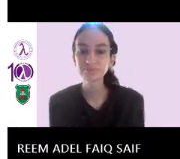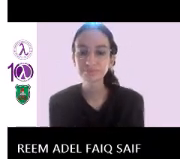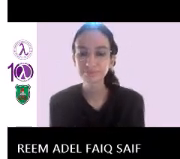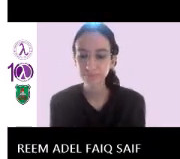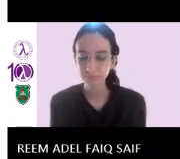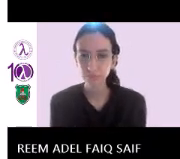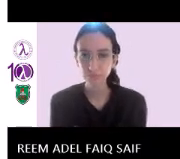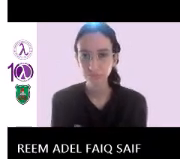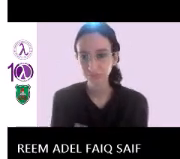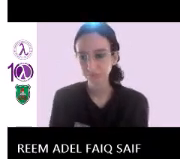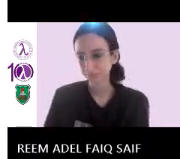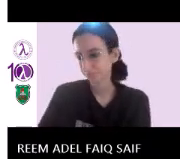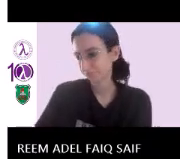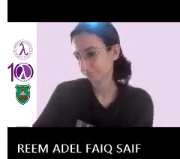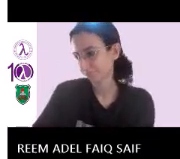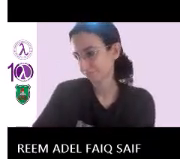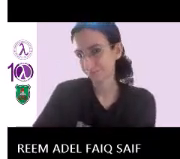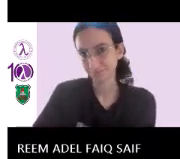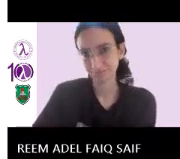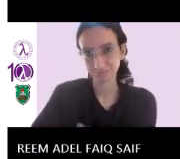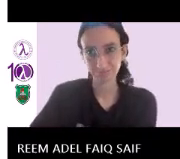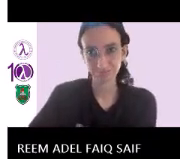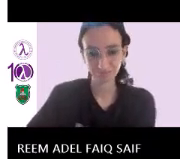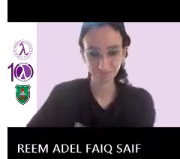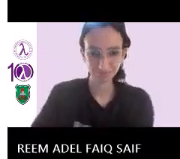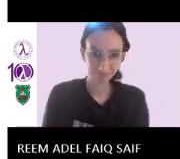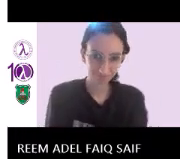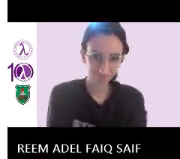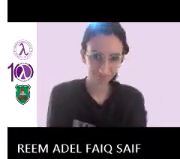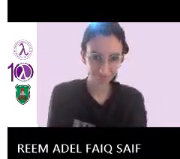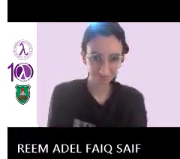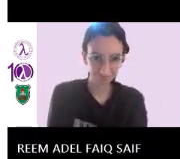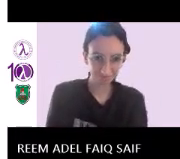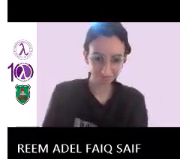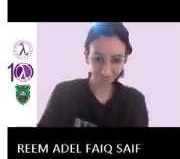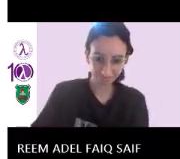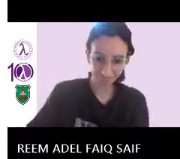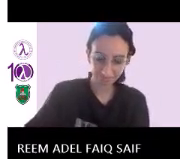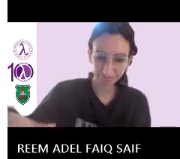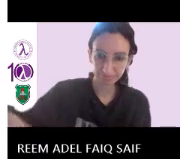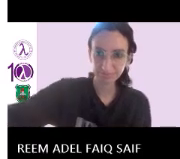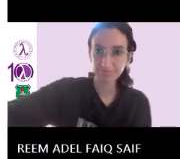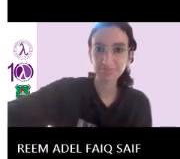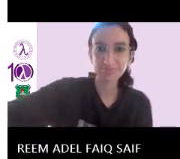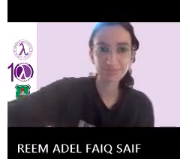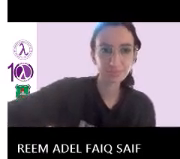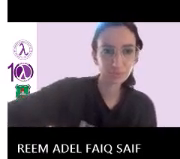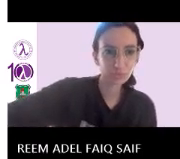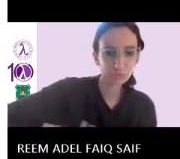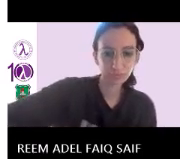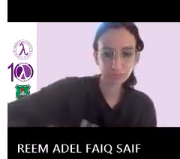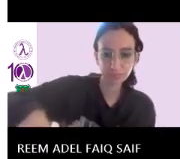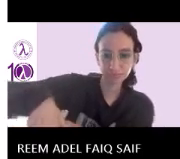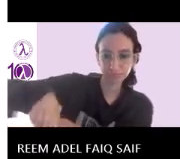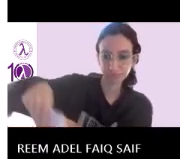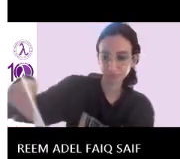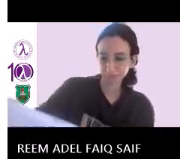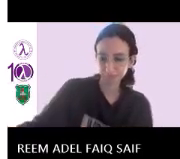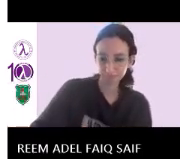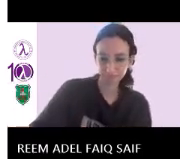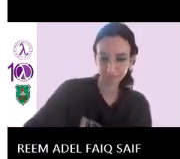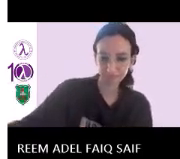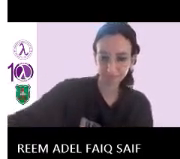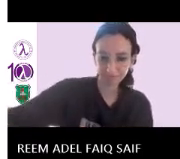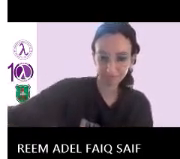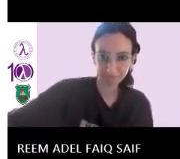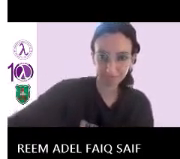research leader, Lund University. Lund University was established back to 1666, and it has been the home of